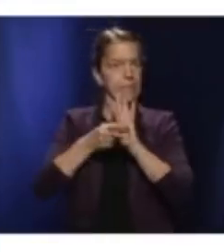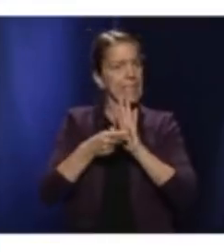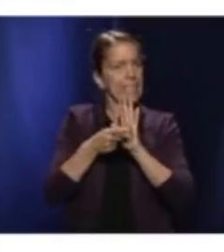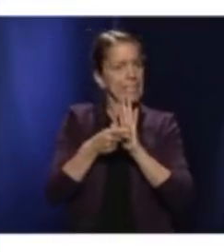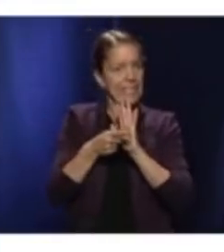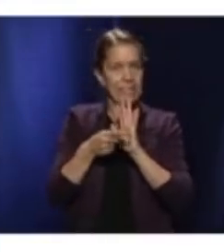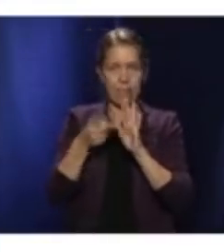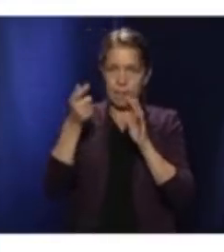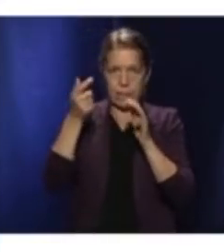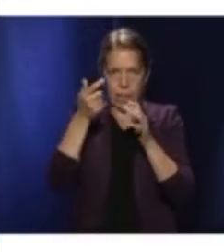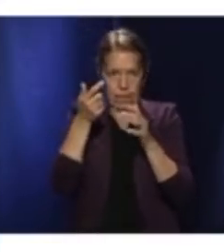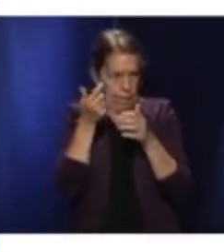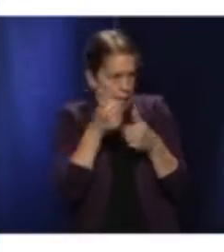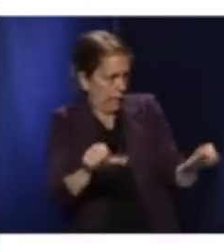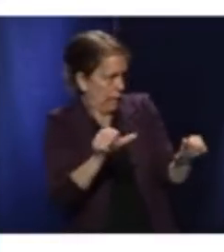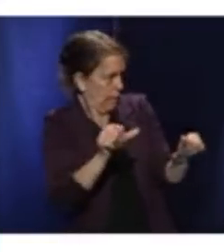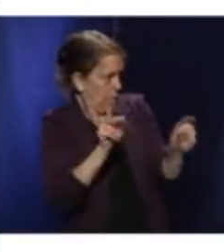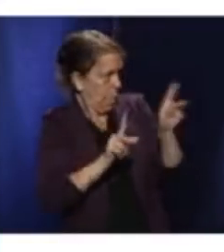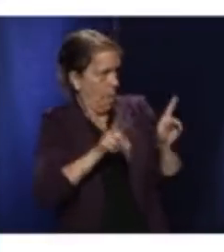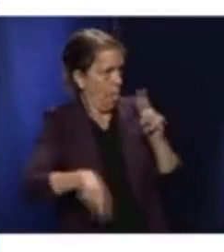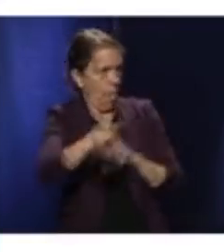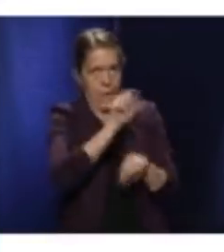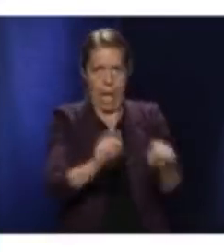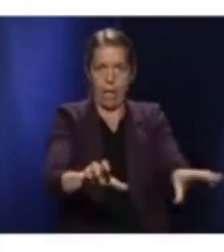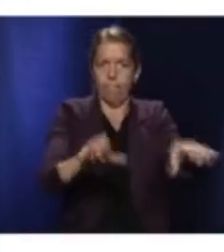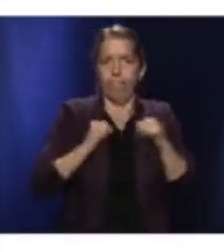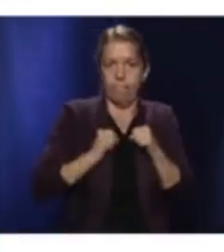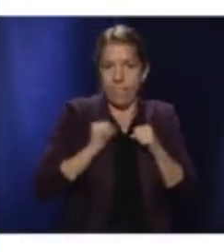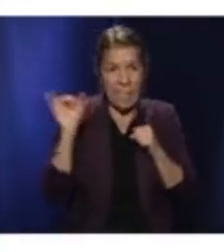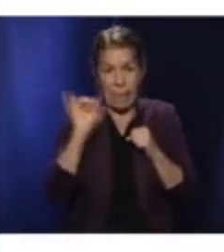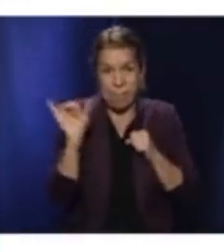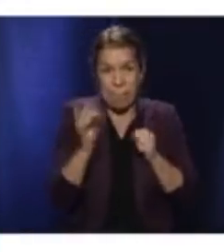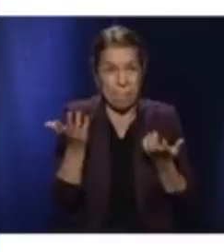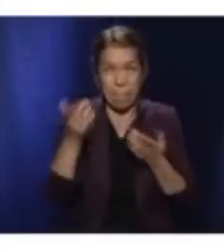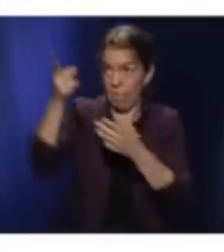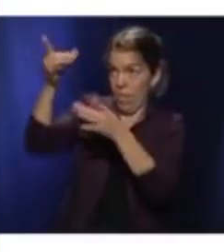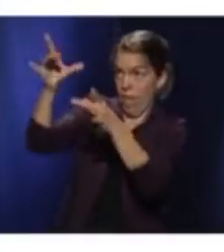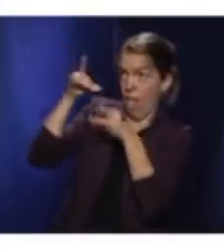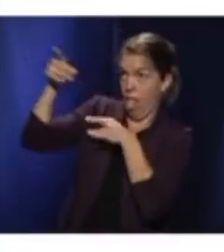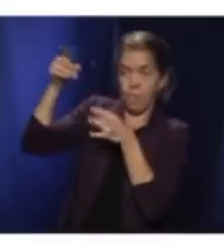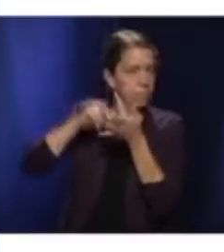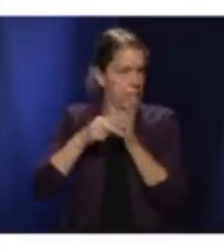this is their responsibility. So we don't want to go to red.